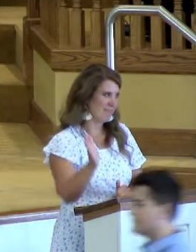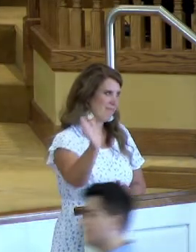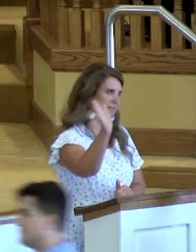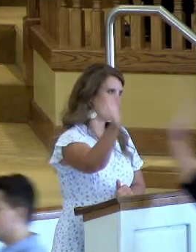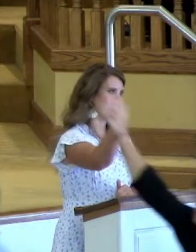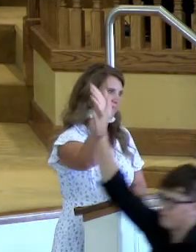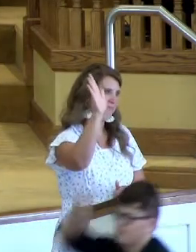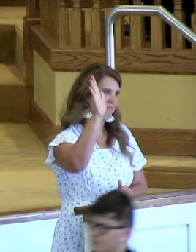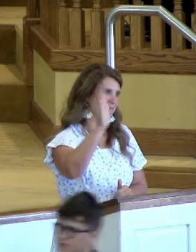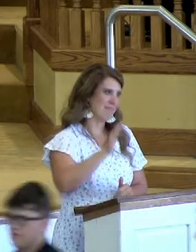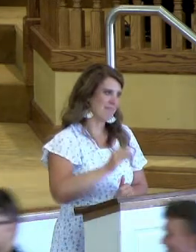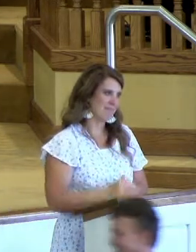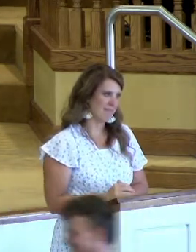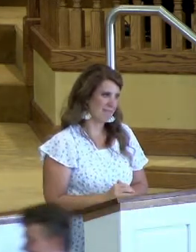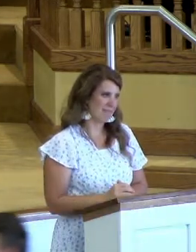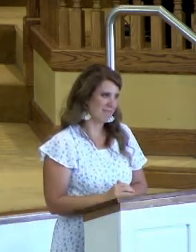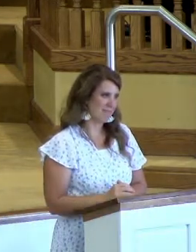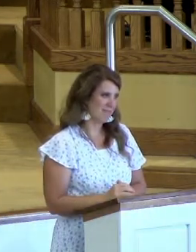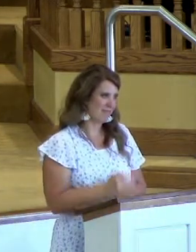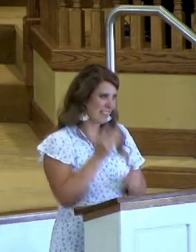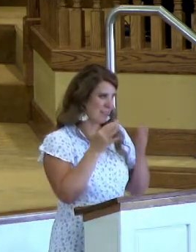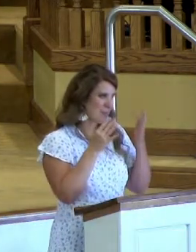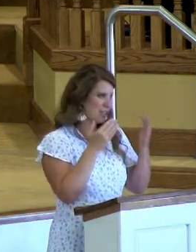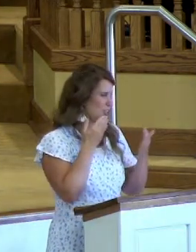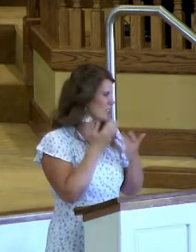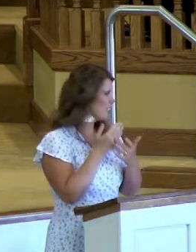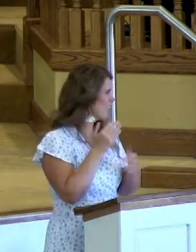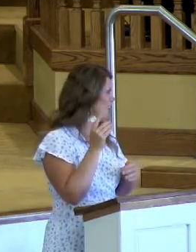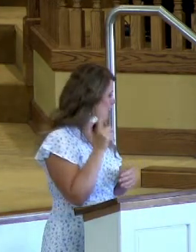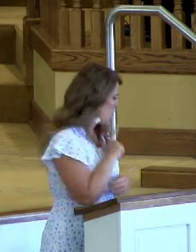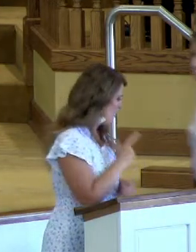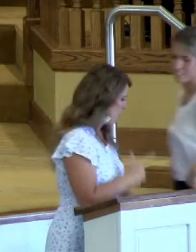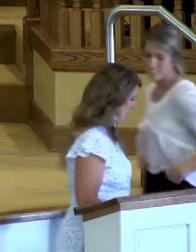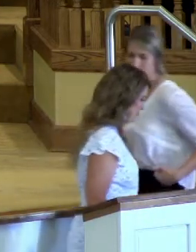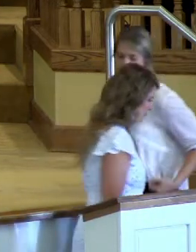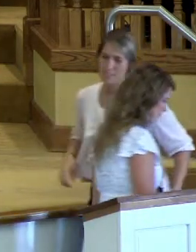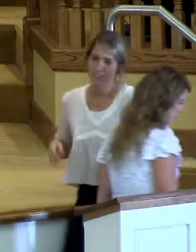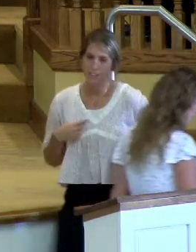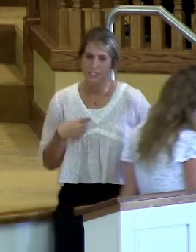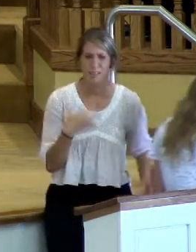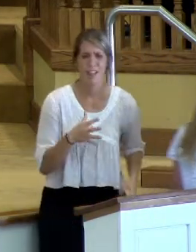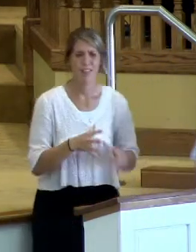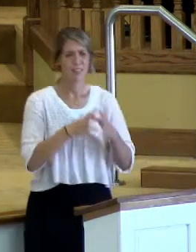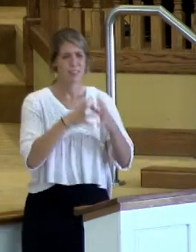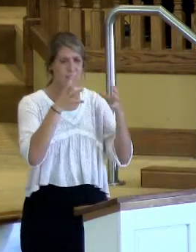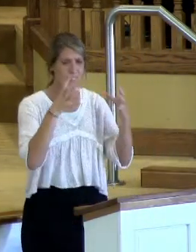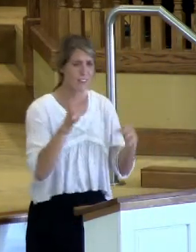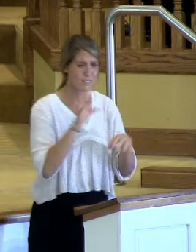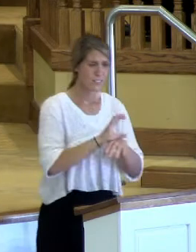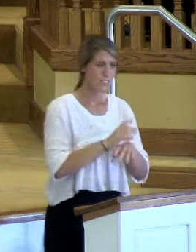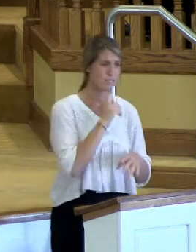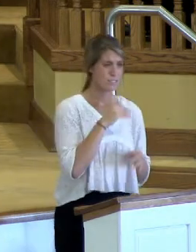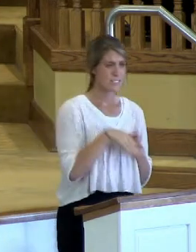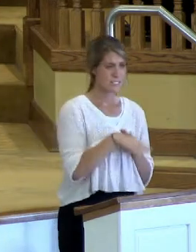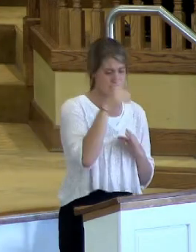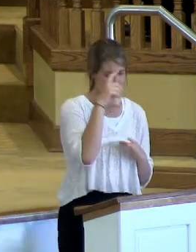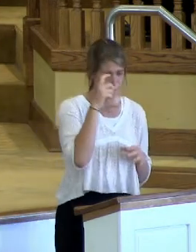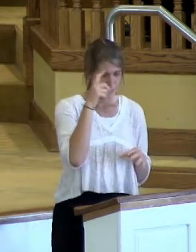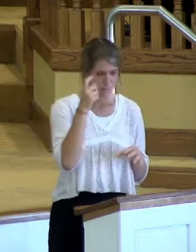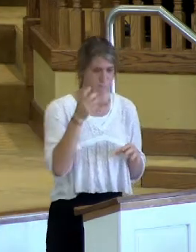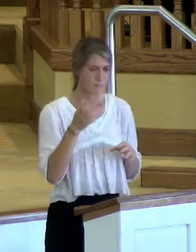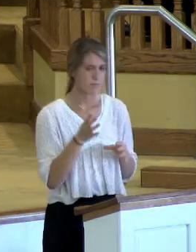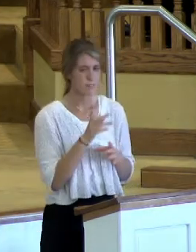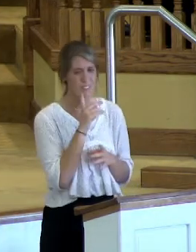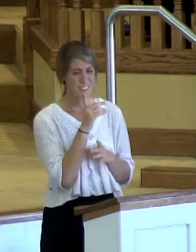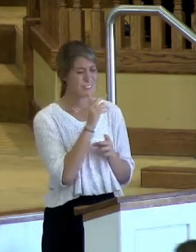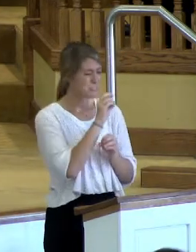Get a little overwhelmed sometimes. I think about the goodness of the Lord, and you know, I'm in a lot of churches, especially in the summer, but